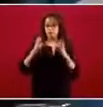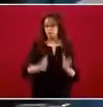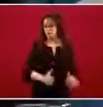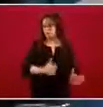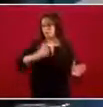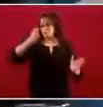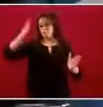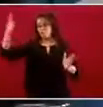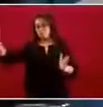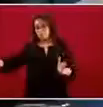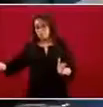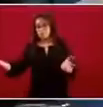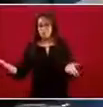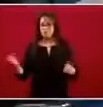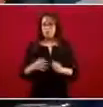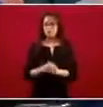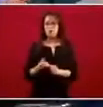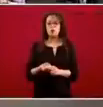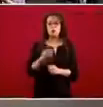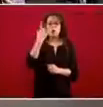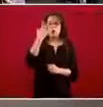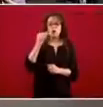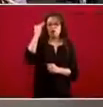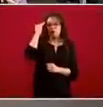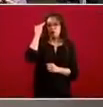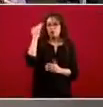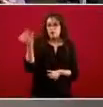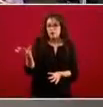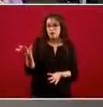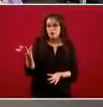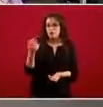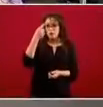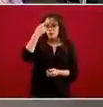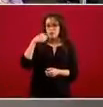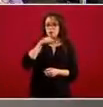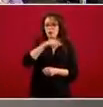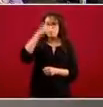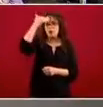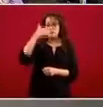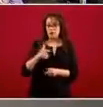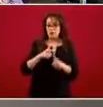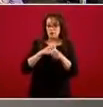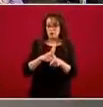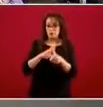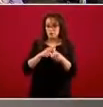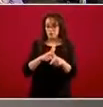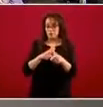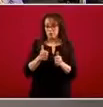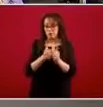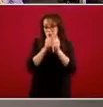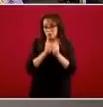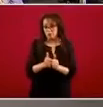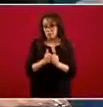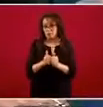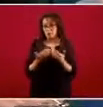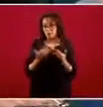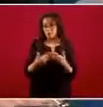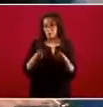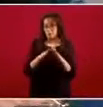of healthy distance measures or not. So